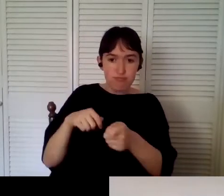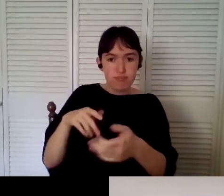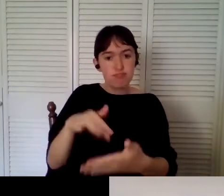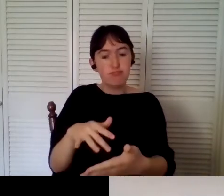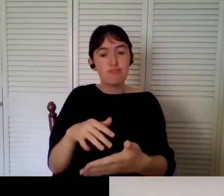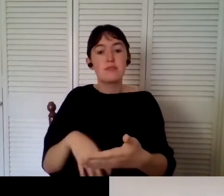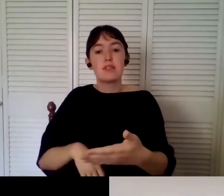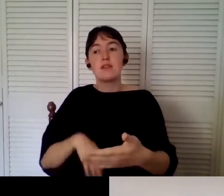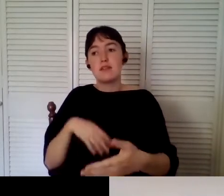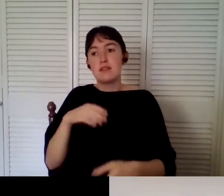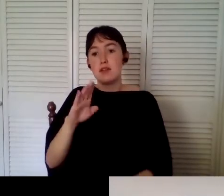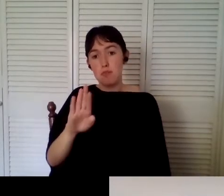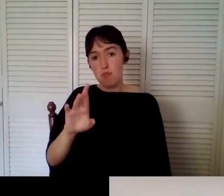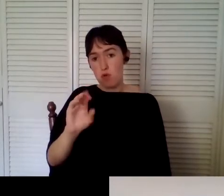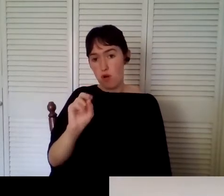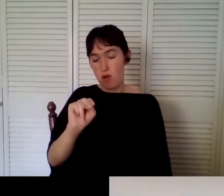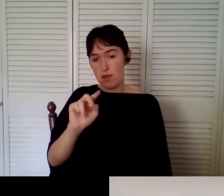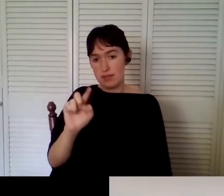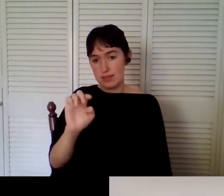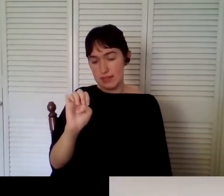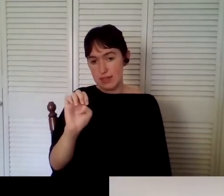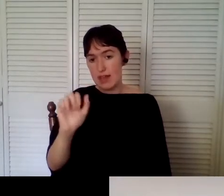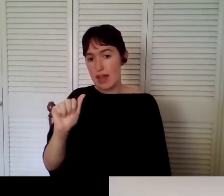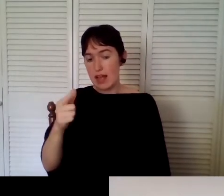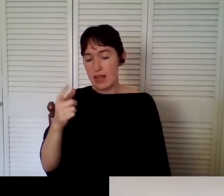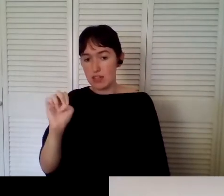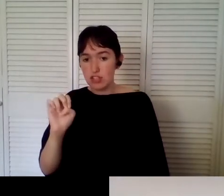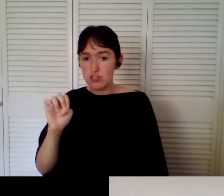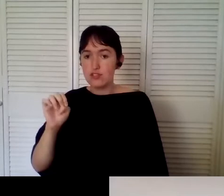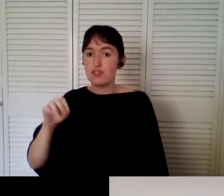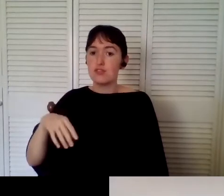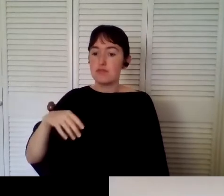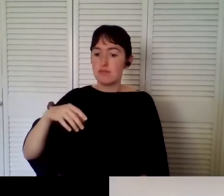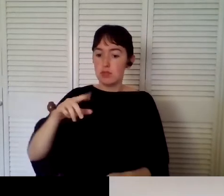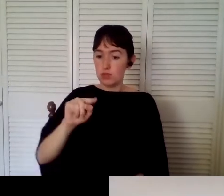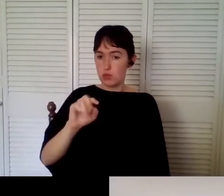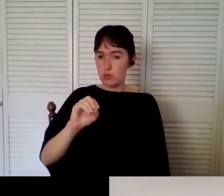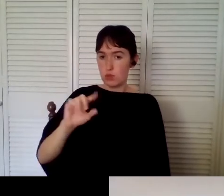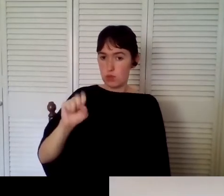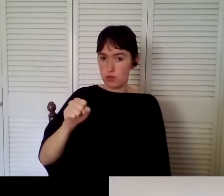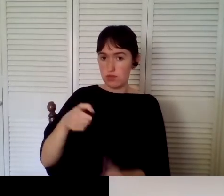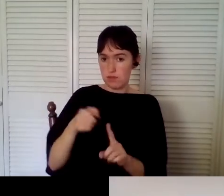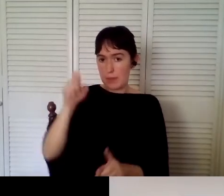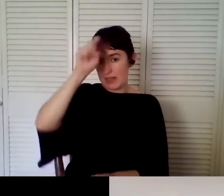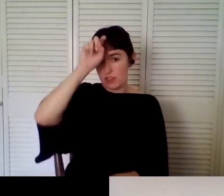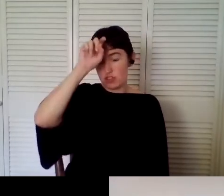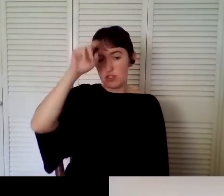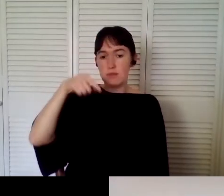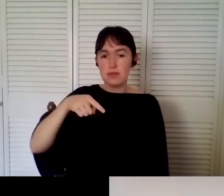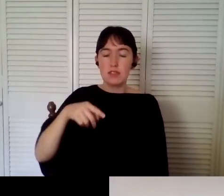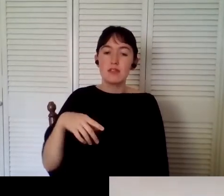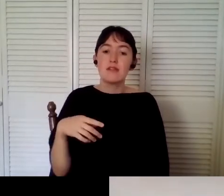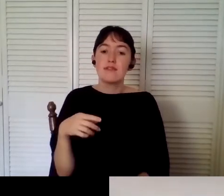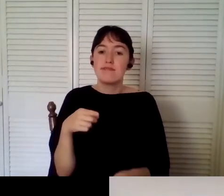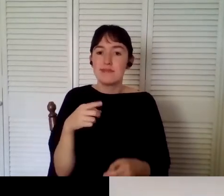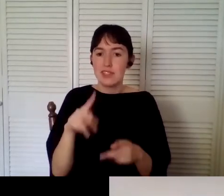not Stone Age. Yeah. So those would be like Khopesh swords, which are kind of a mix between a sickle and a sword. They're a very, very cool sword in